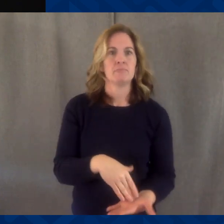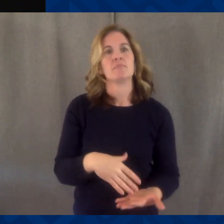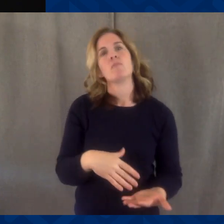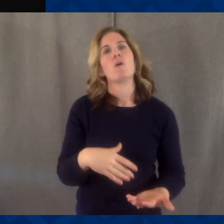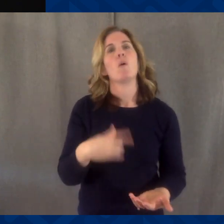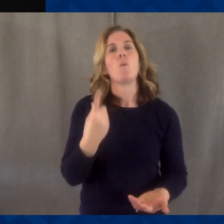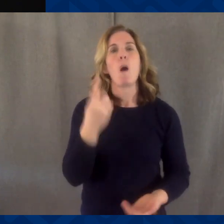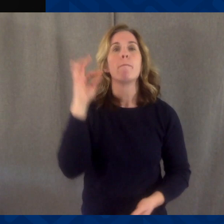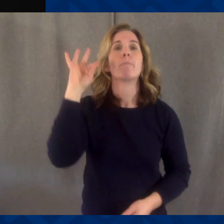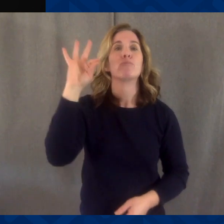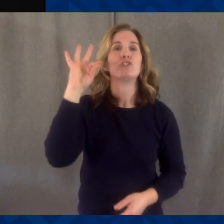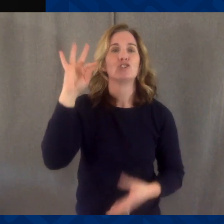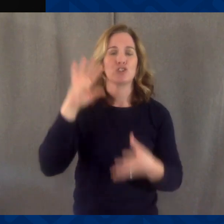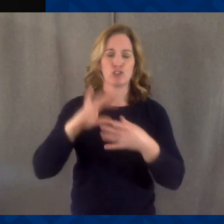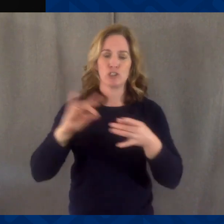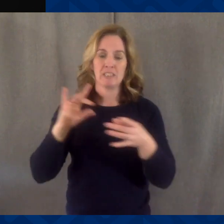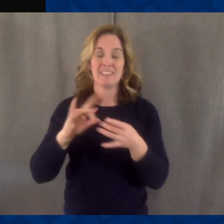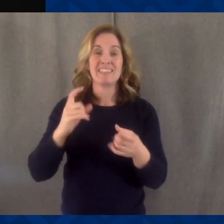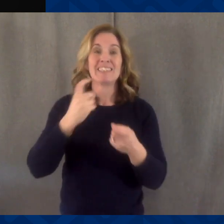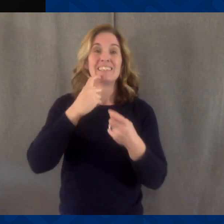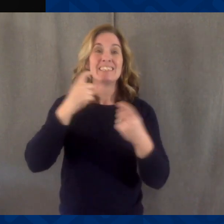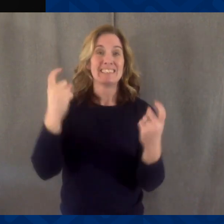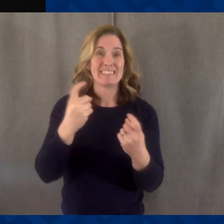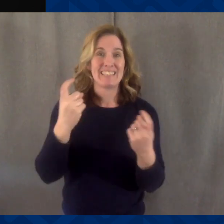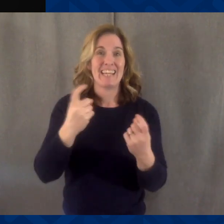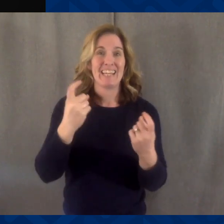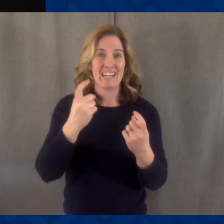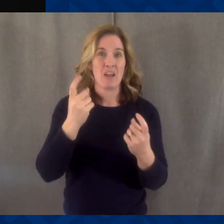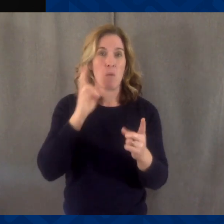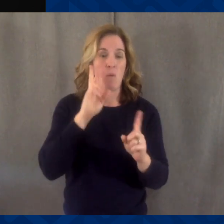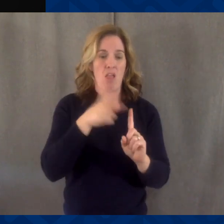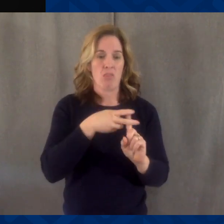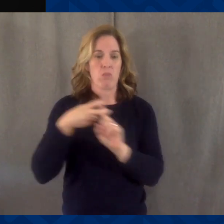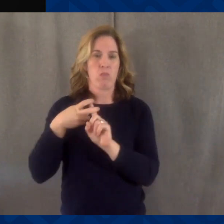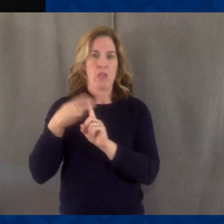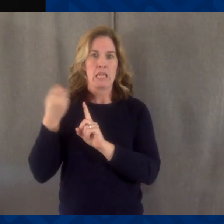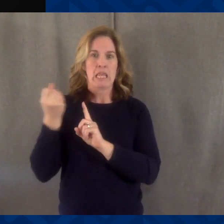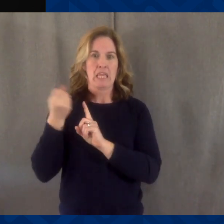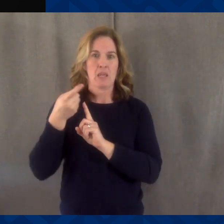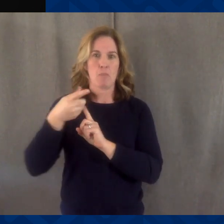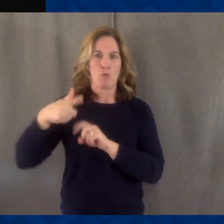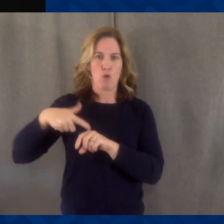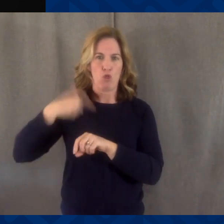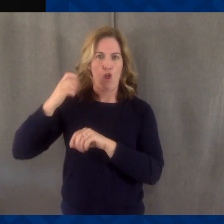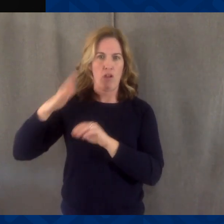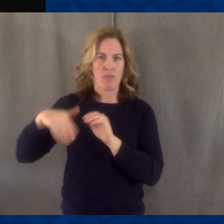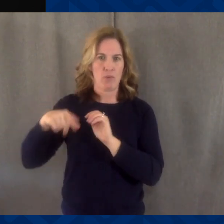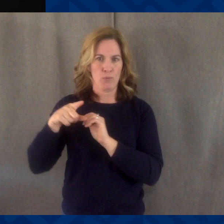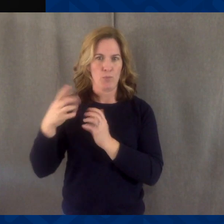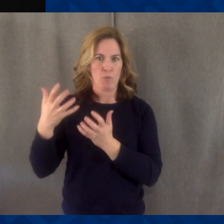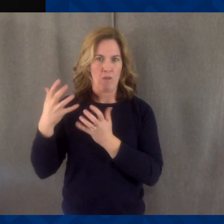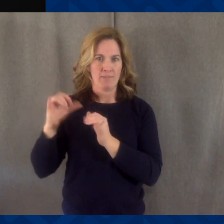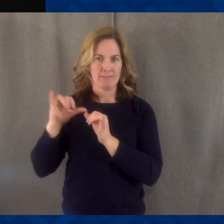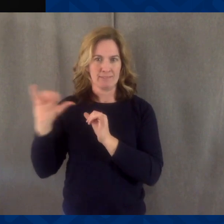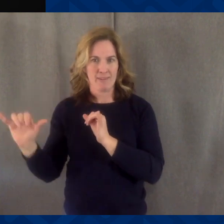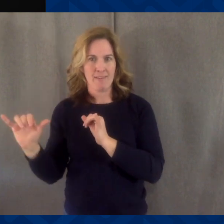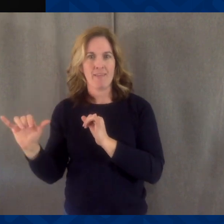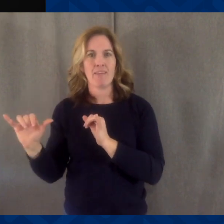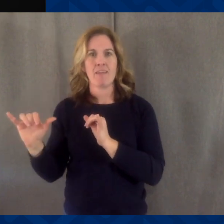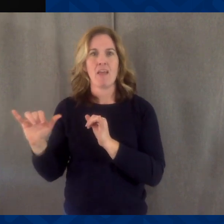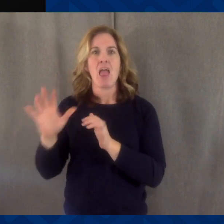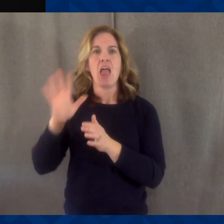never forget it. He said, sin always keeps you longer than you want to stay, and it will cost you more than you want to